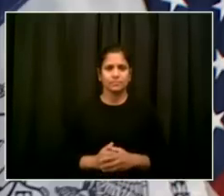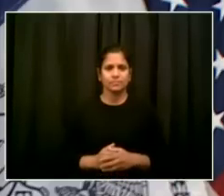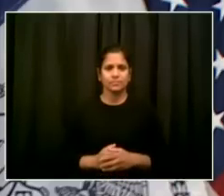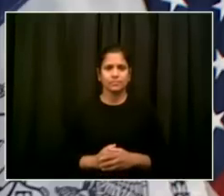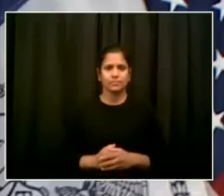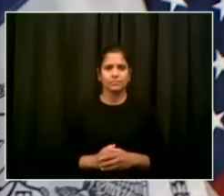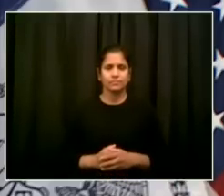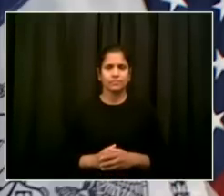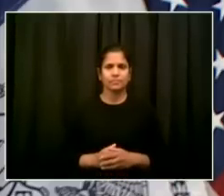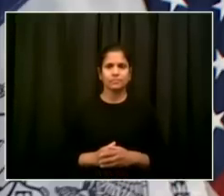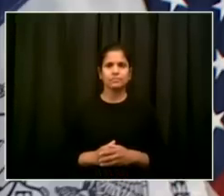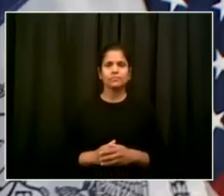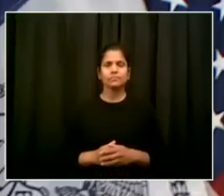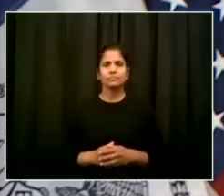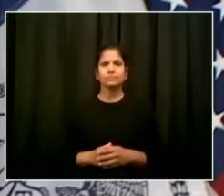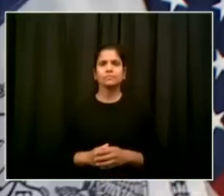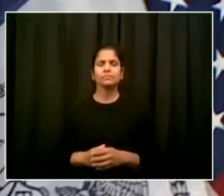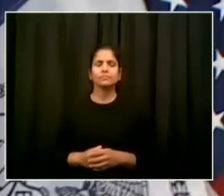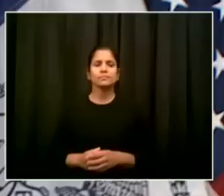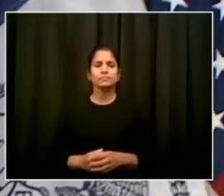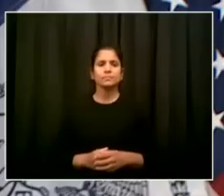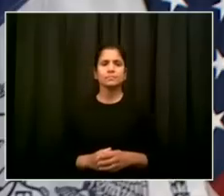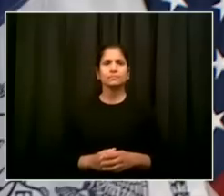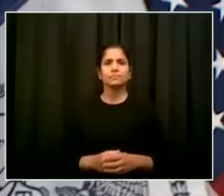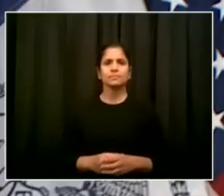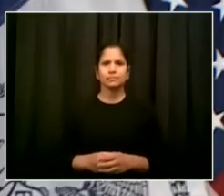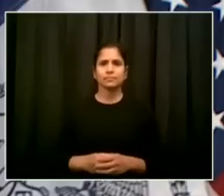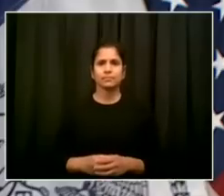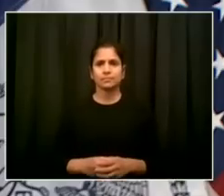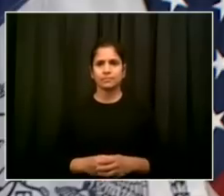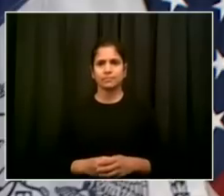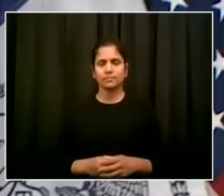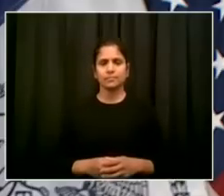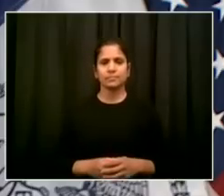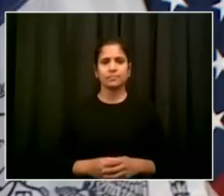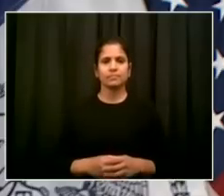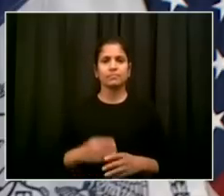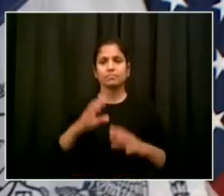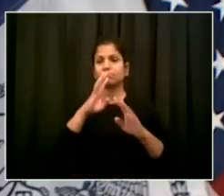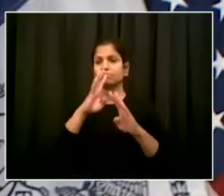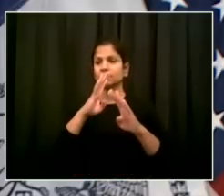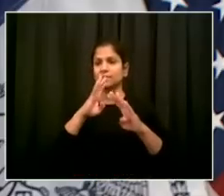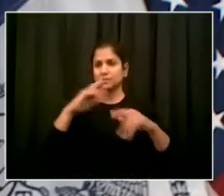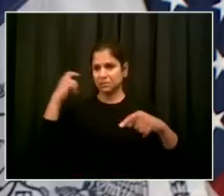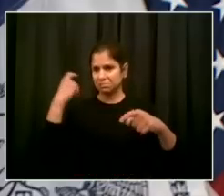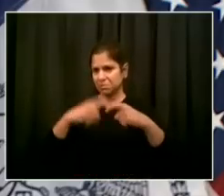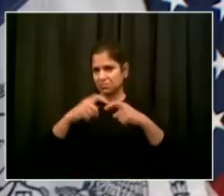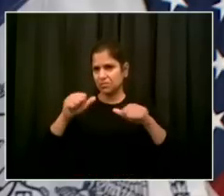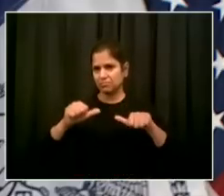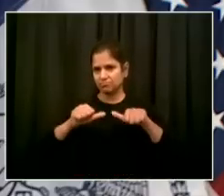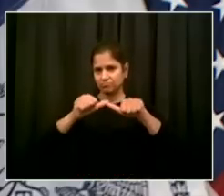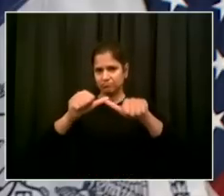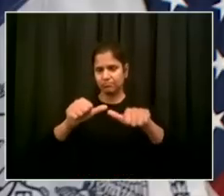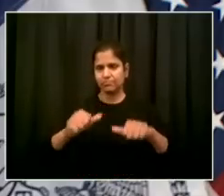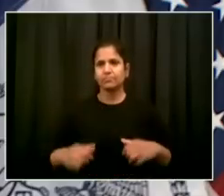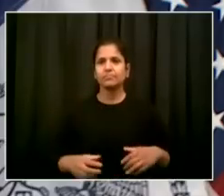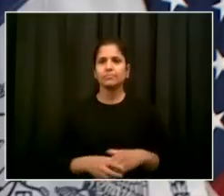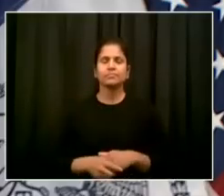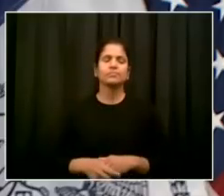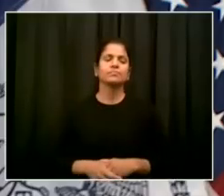la ciudad. Le pedimos a todos los neoyorquinos luchar juntos contra el